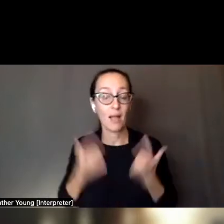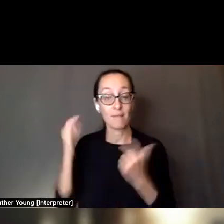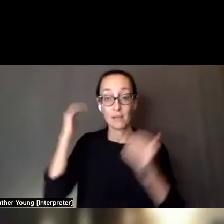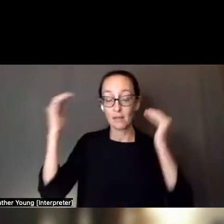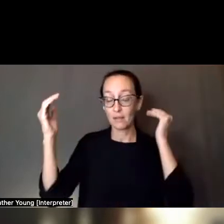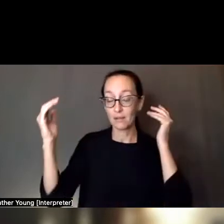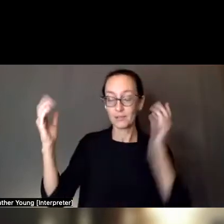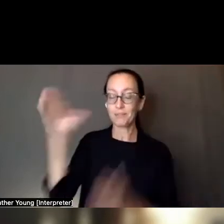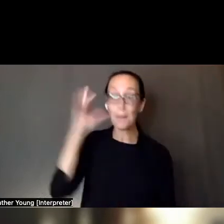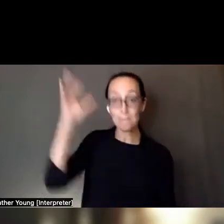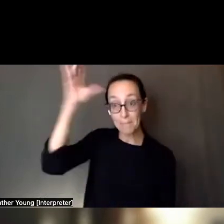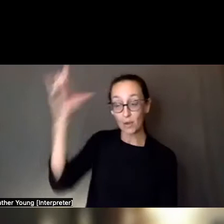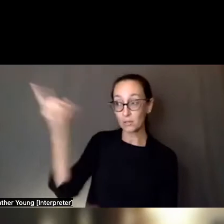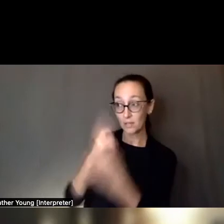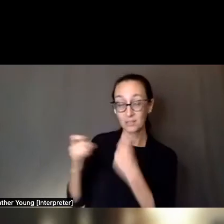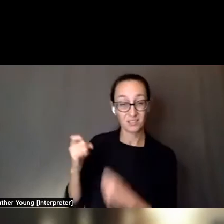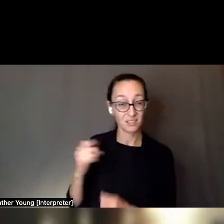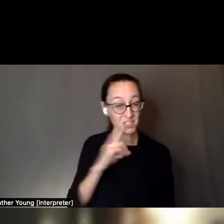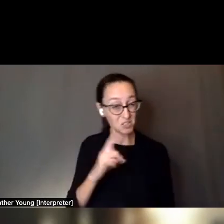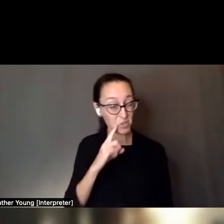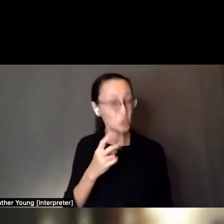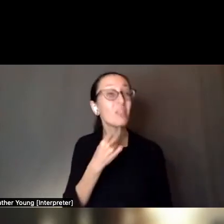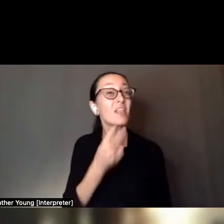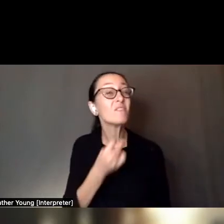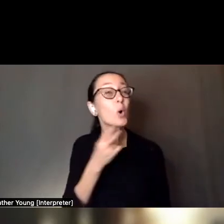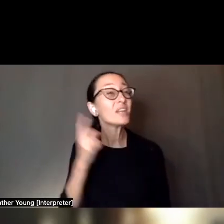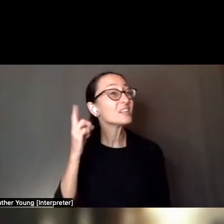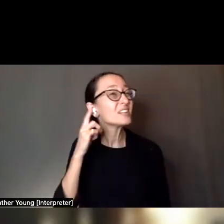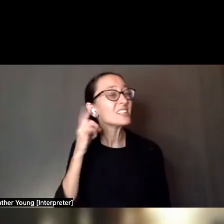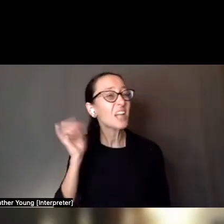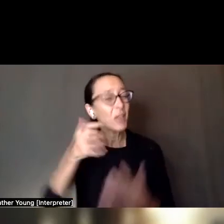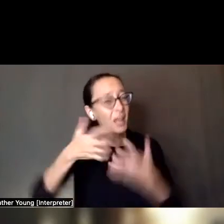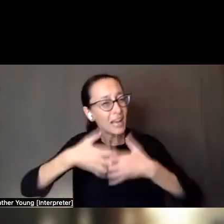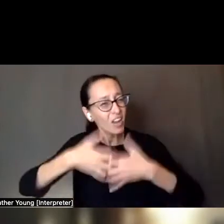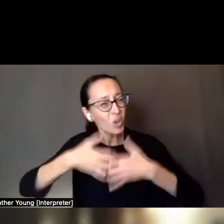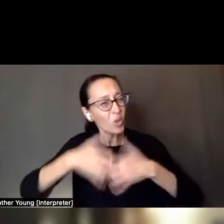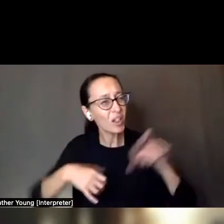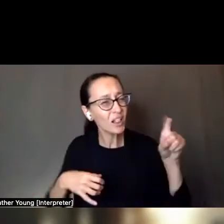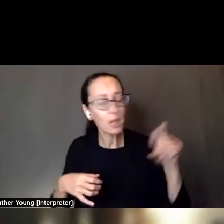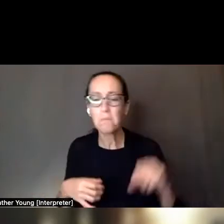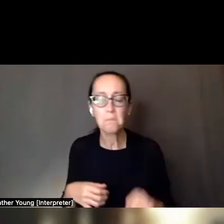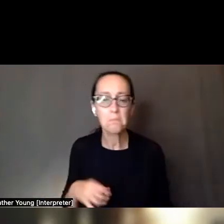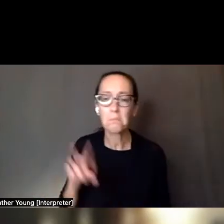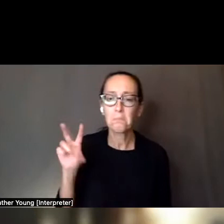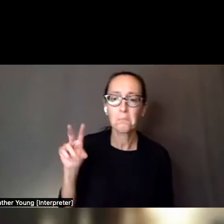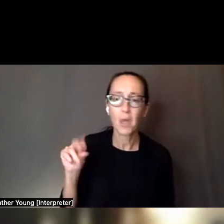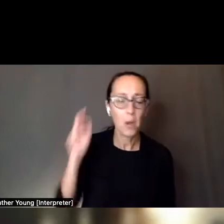voices through a cochlear implant sound mechanical? It's not true.